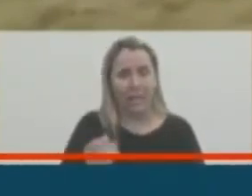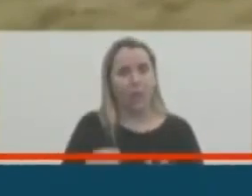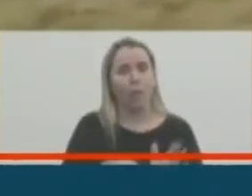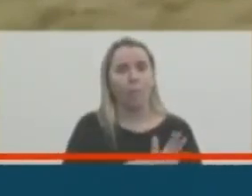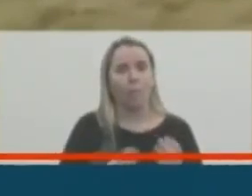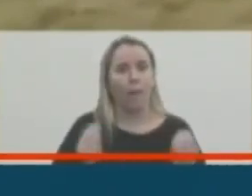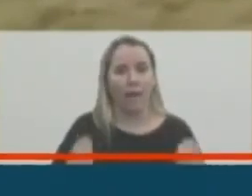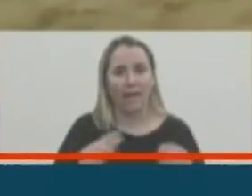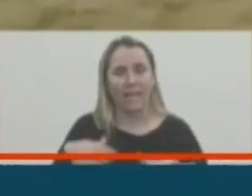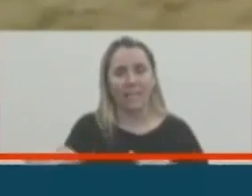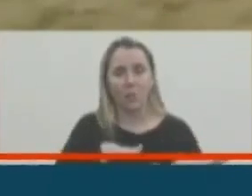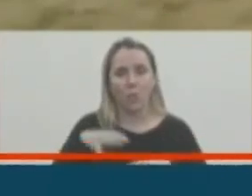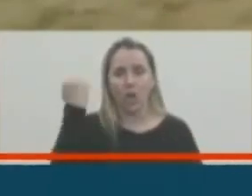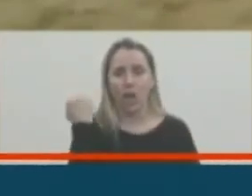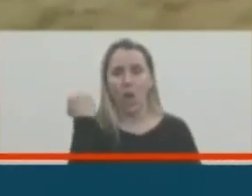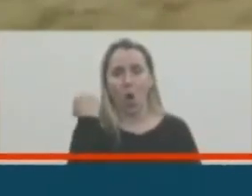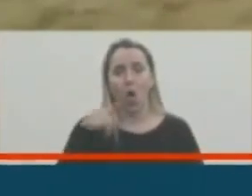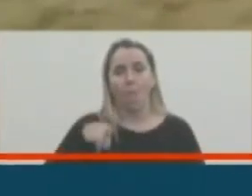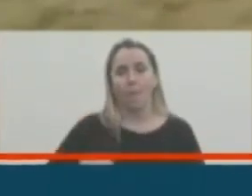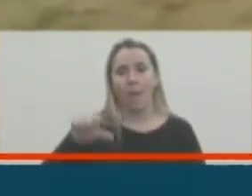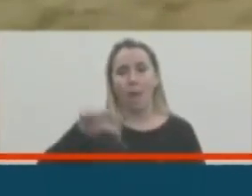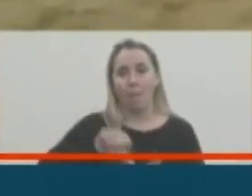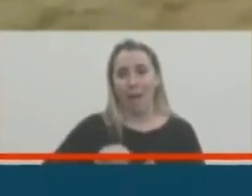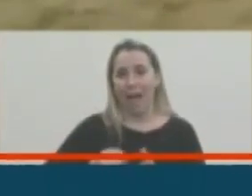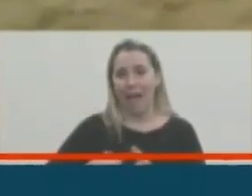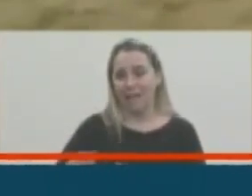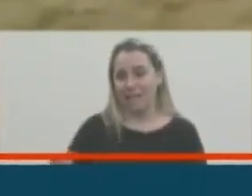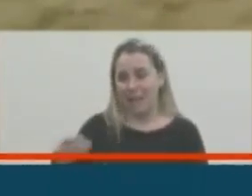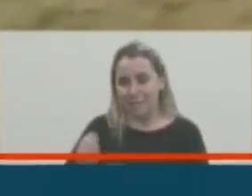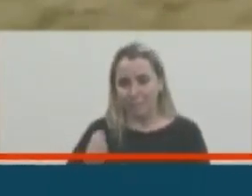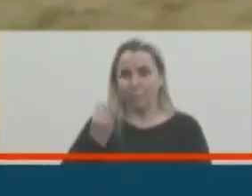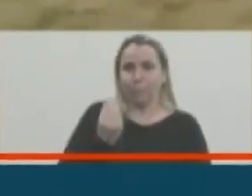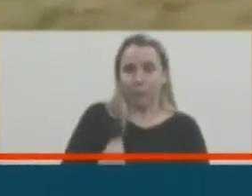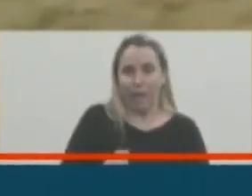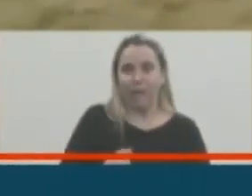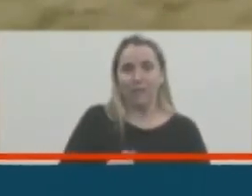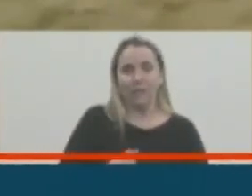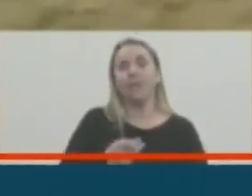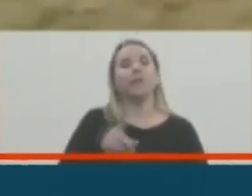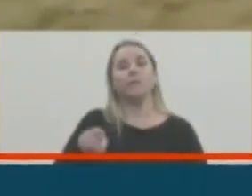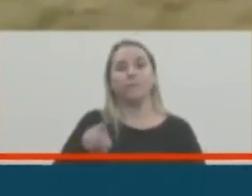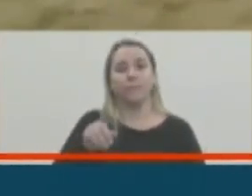highlighting the comprehensive approach of the plan on including all productive sectors.